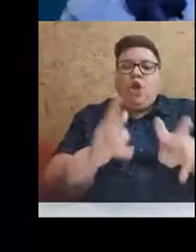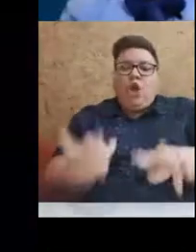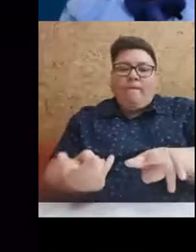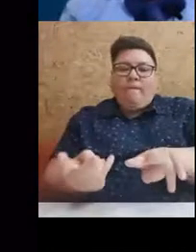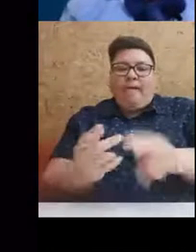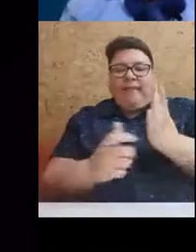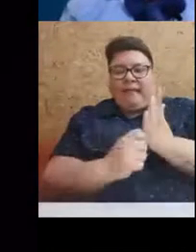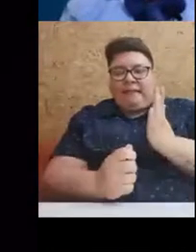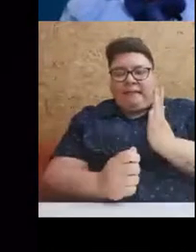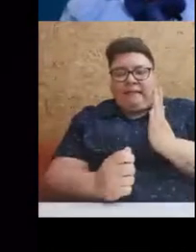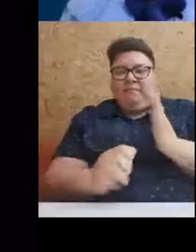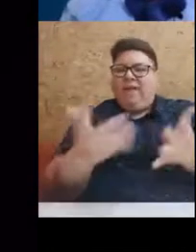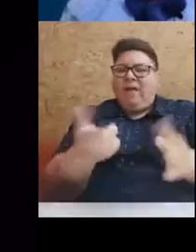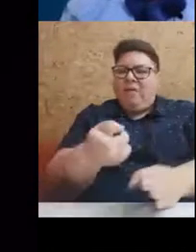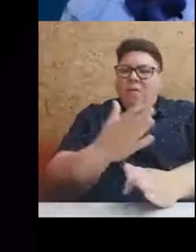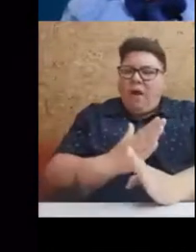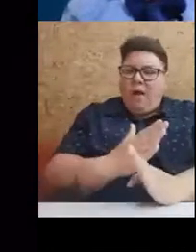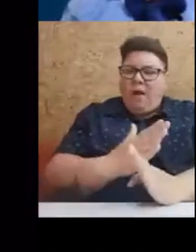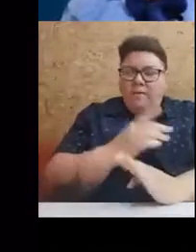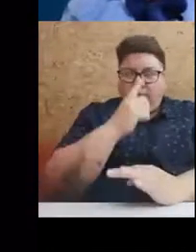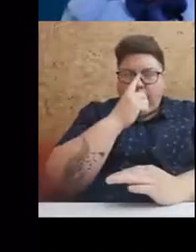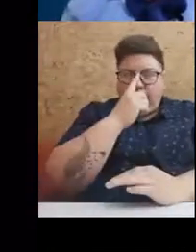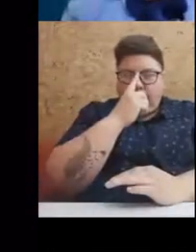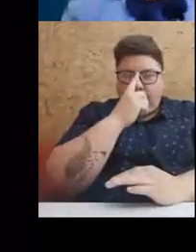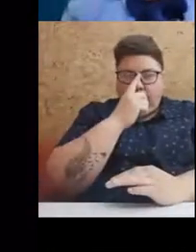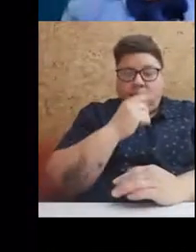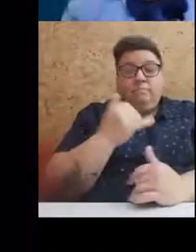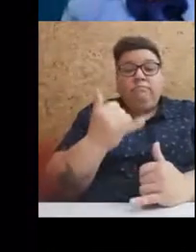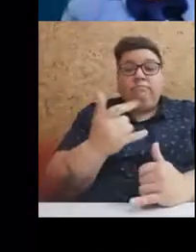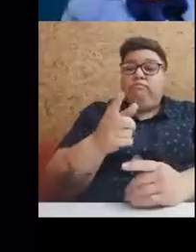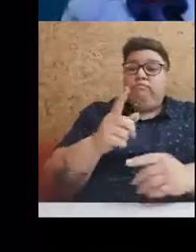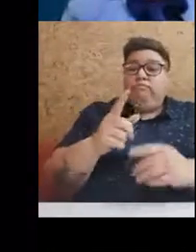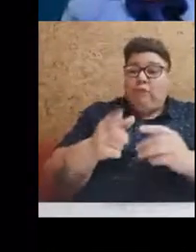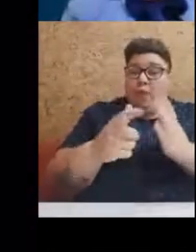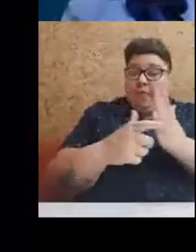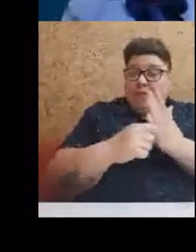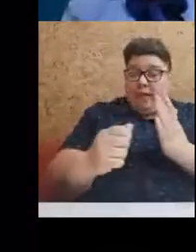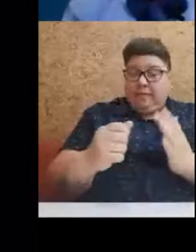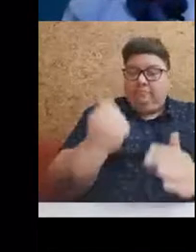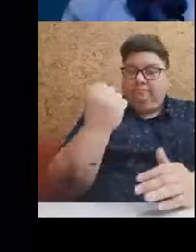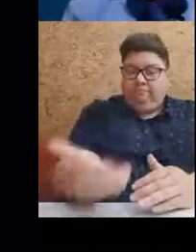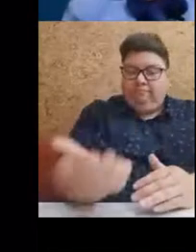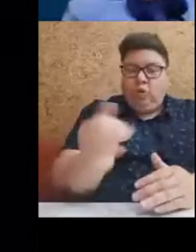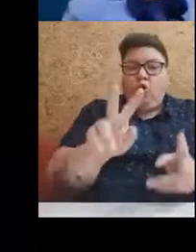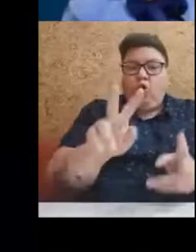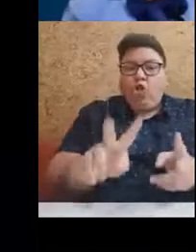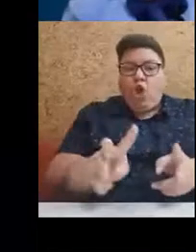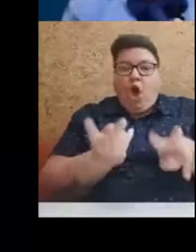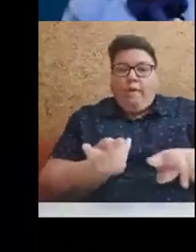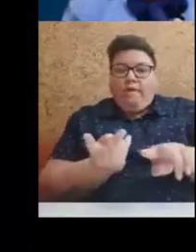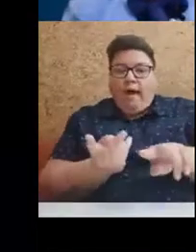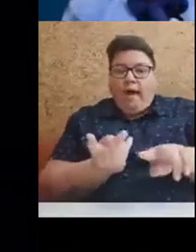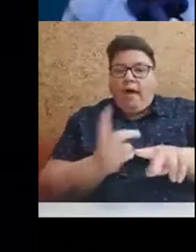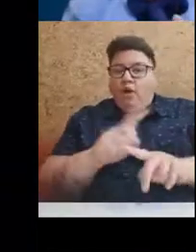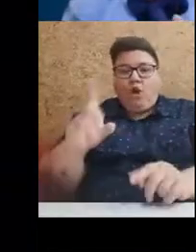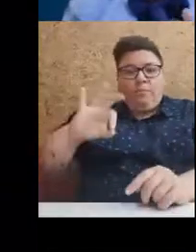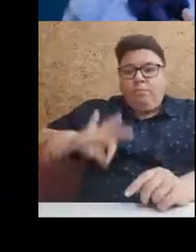now work? Now remember, you're now getting taxed on your turnover. You're not going to be taxed on your profit.